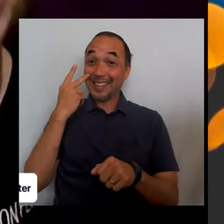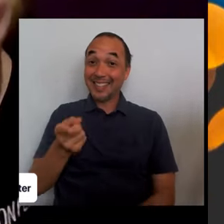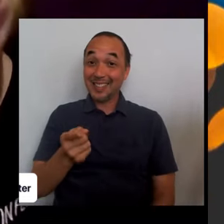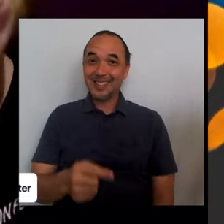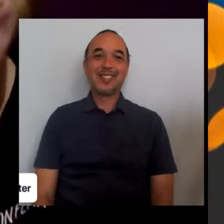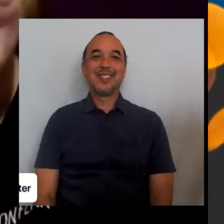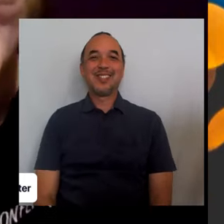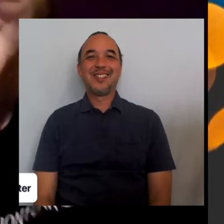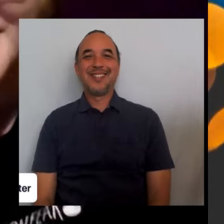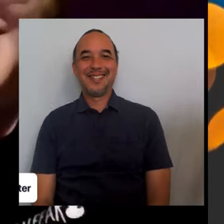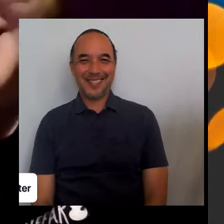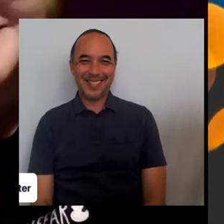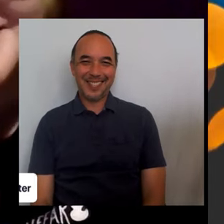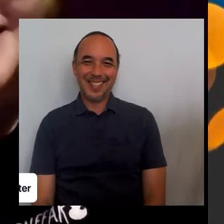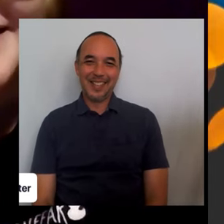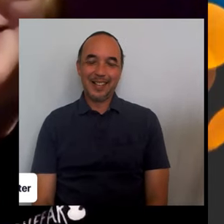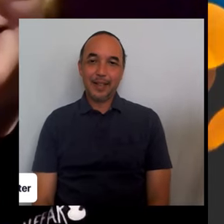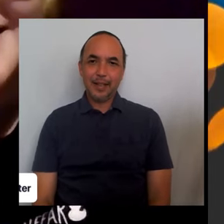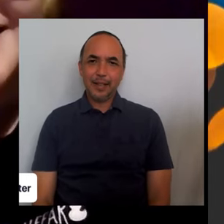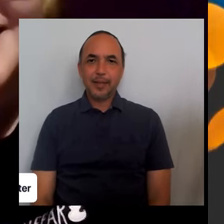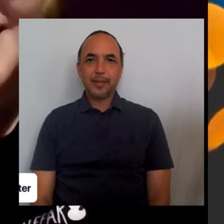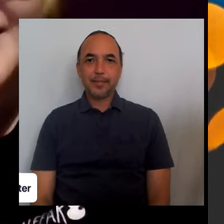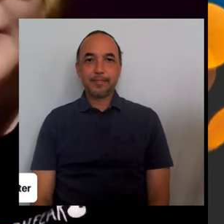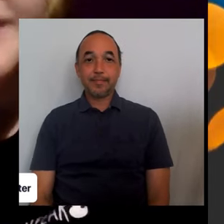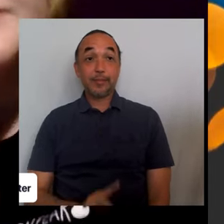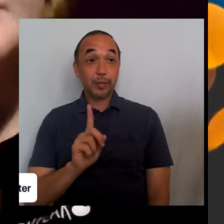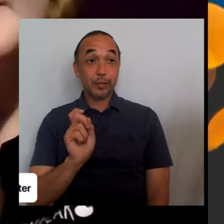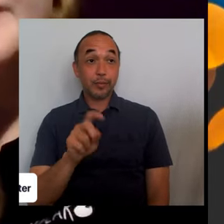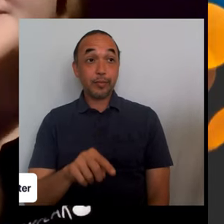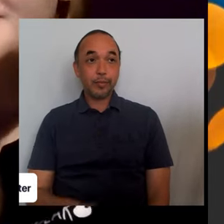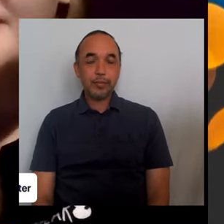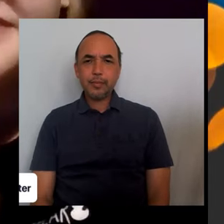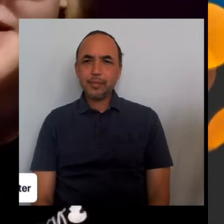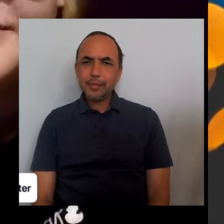Oh. Is there anything,